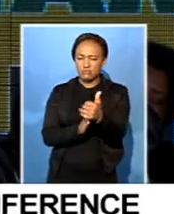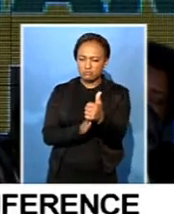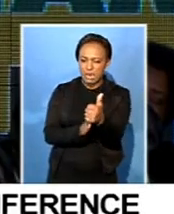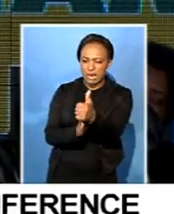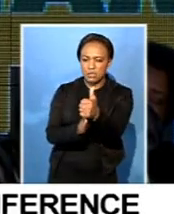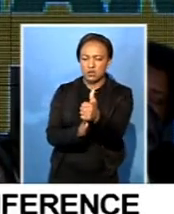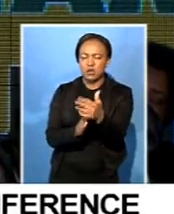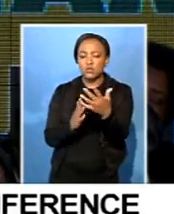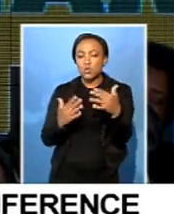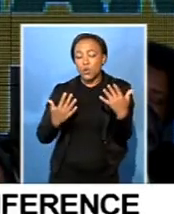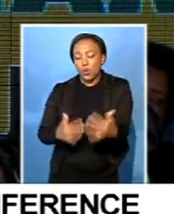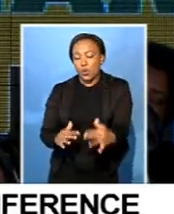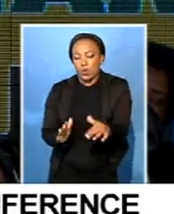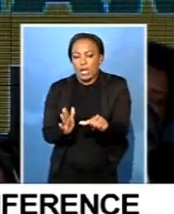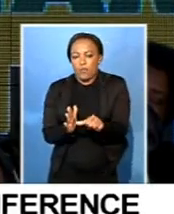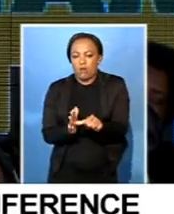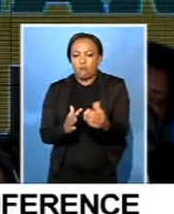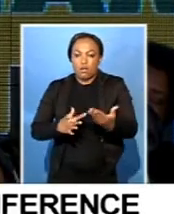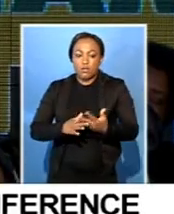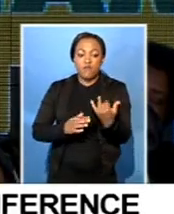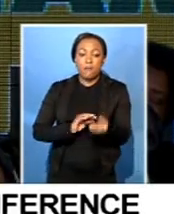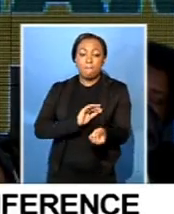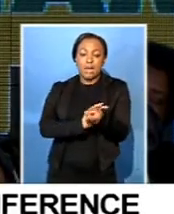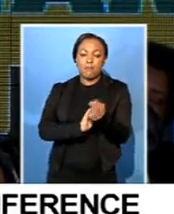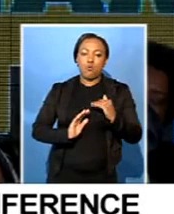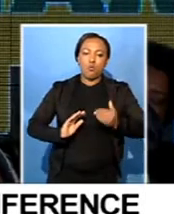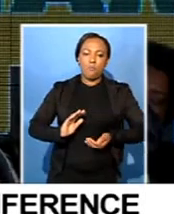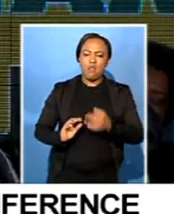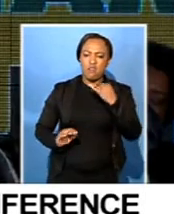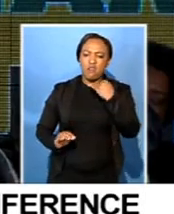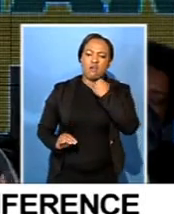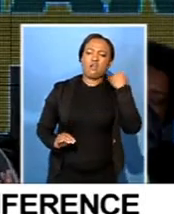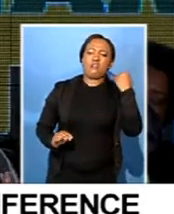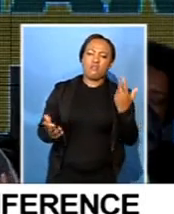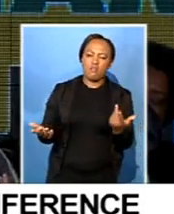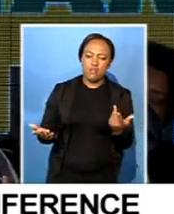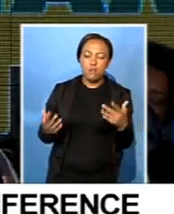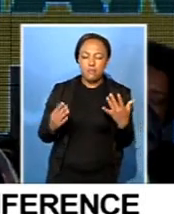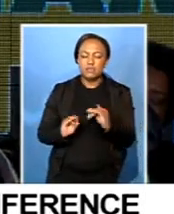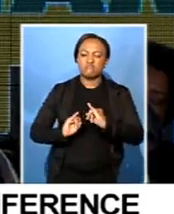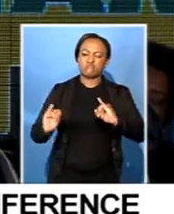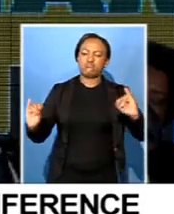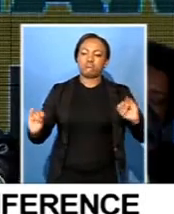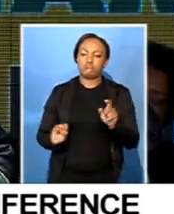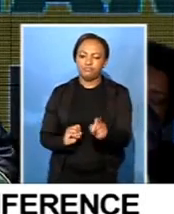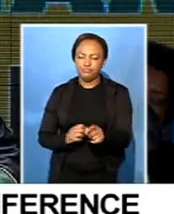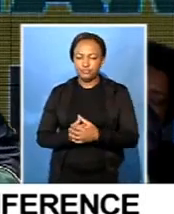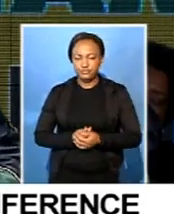directed to treat such cases with seriousness and urgency.